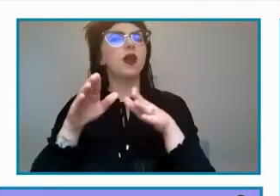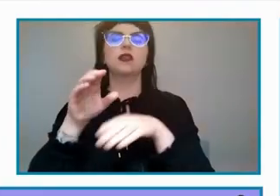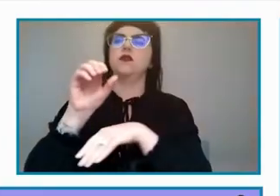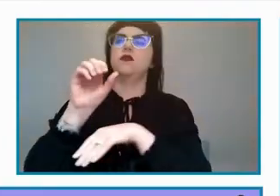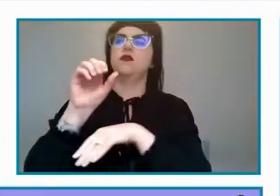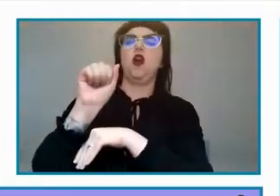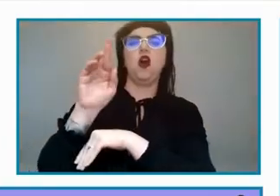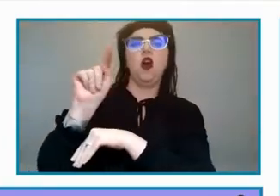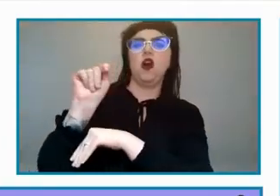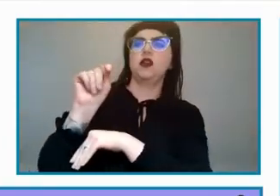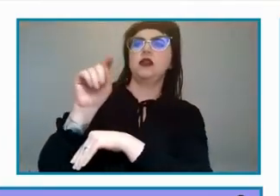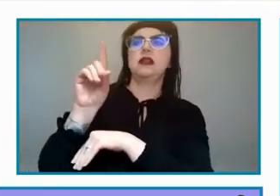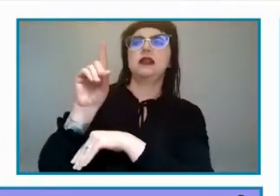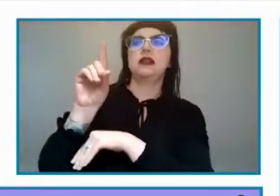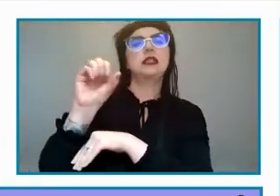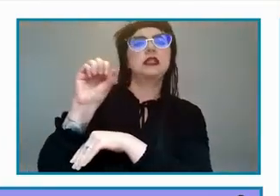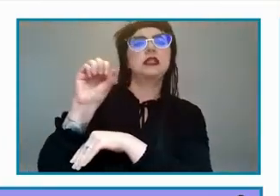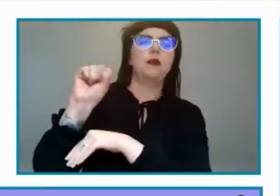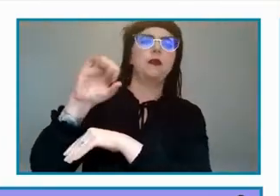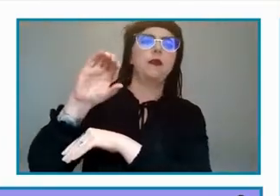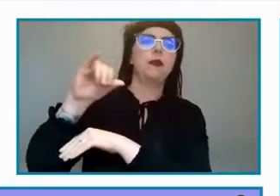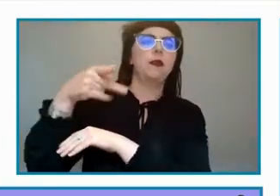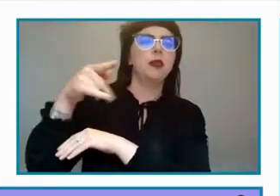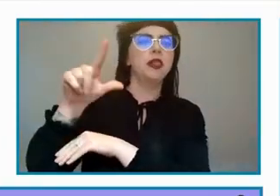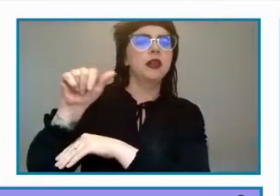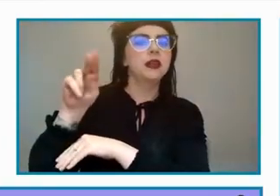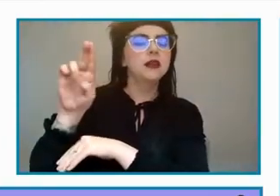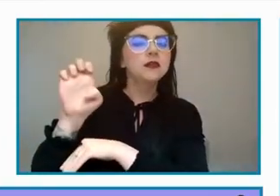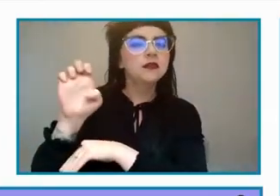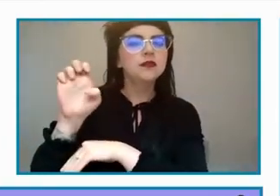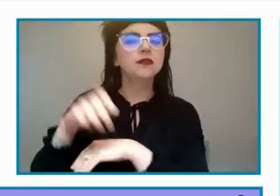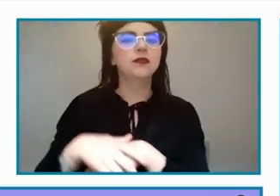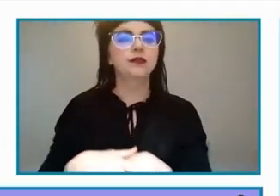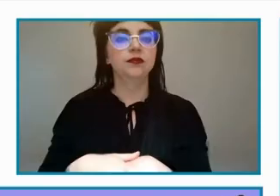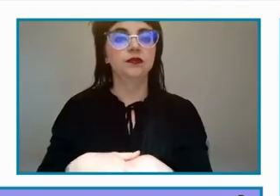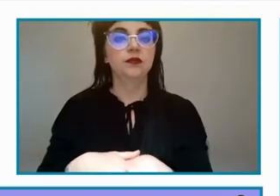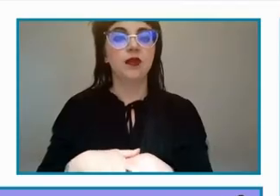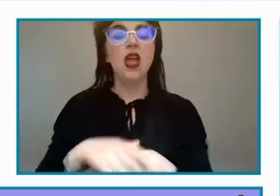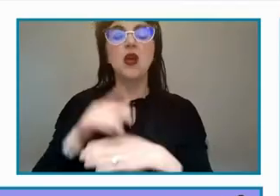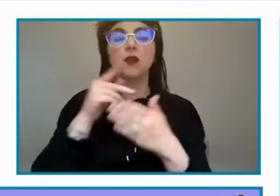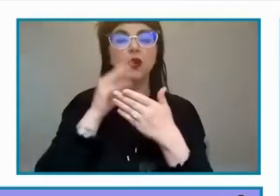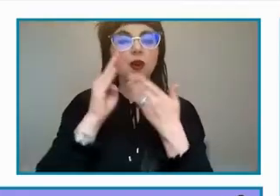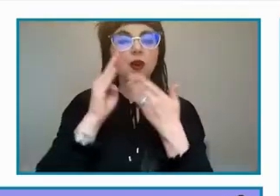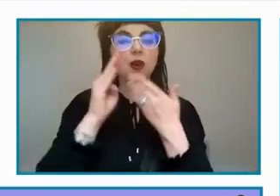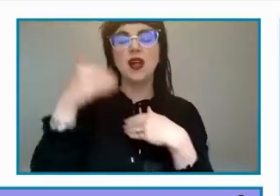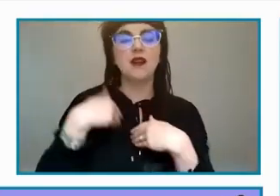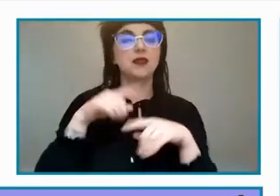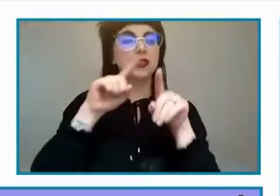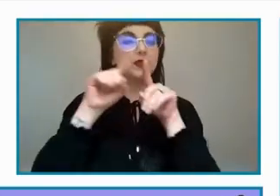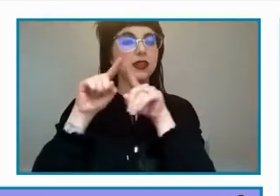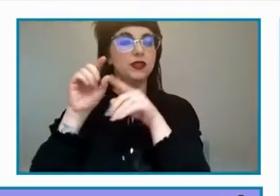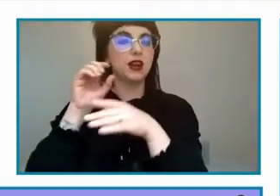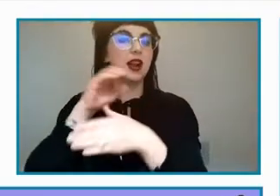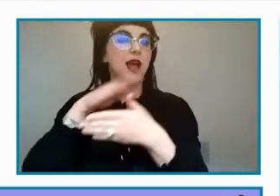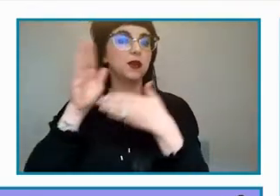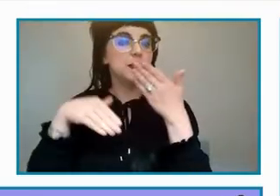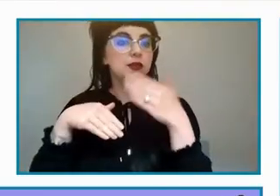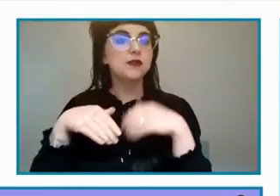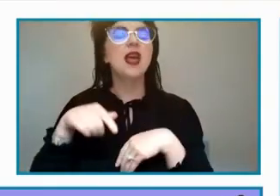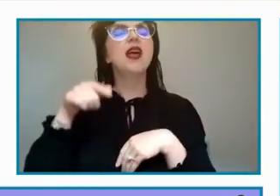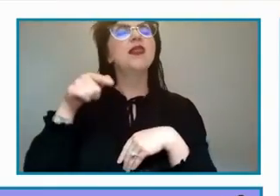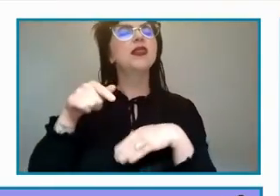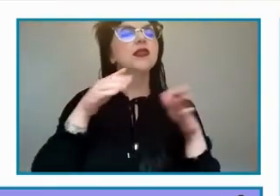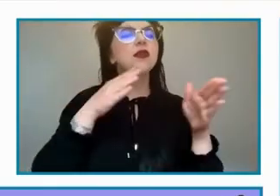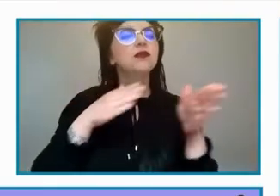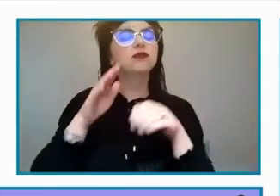Depending on the outcomes and activities, a program will produce any of these outputs. These are organized based on the